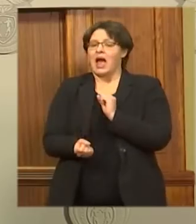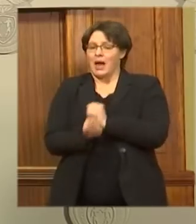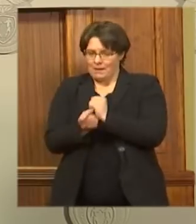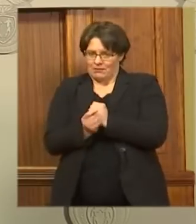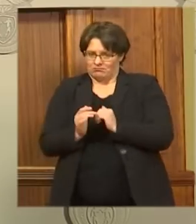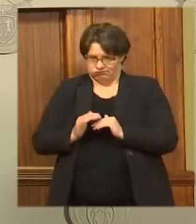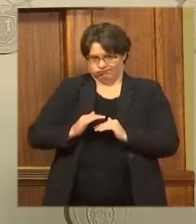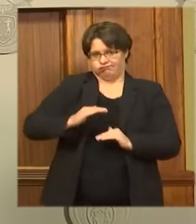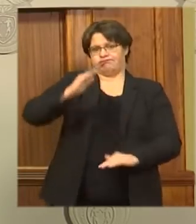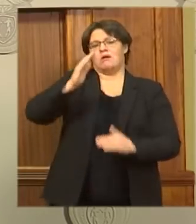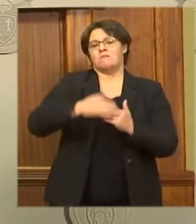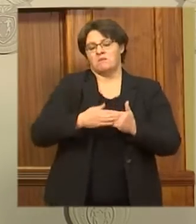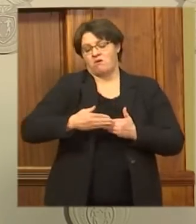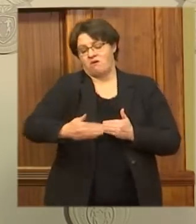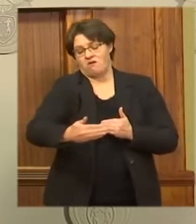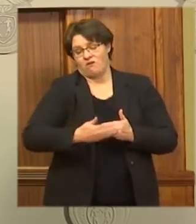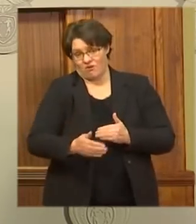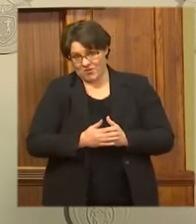patients.